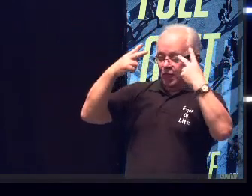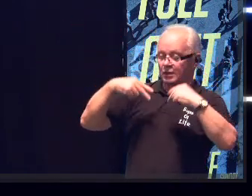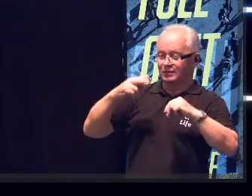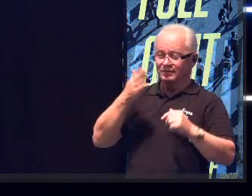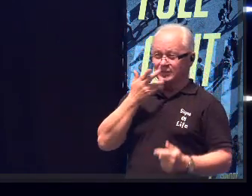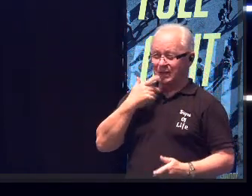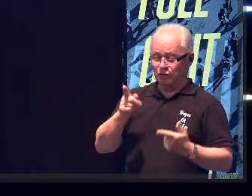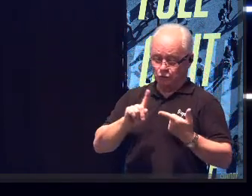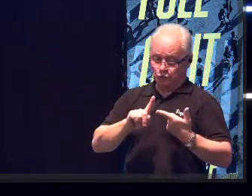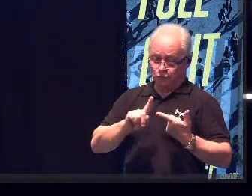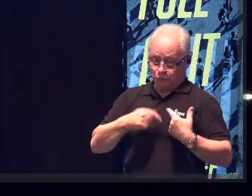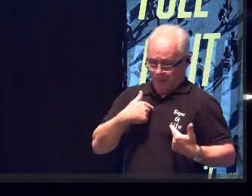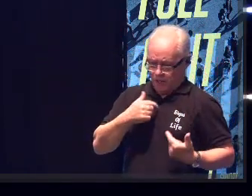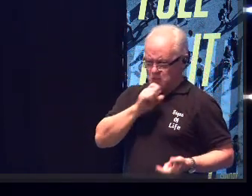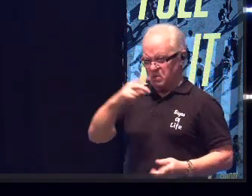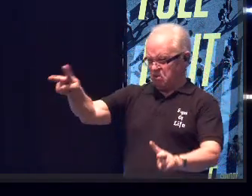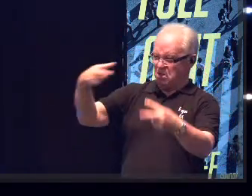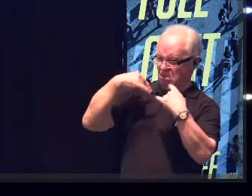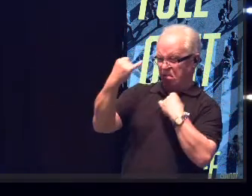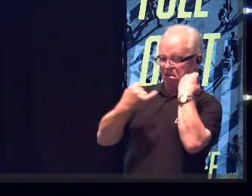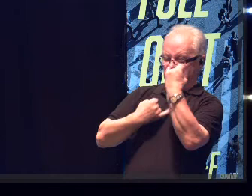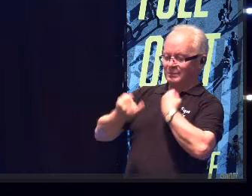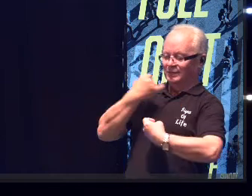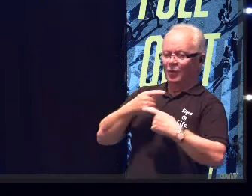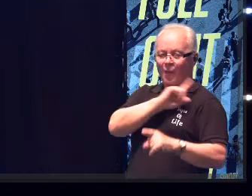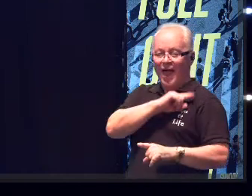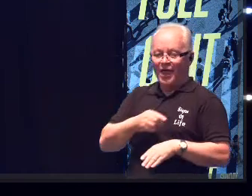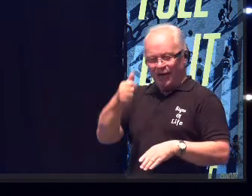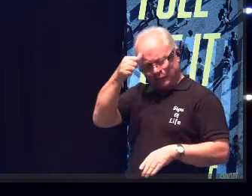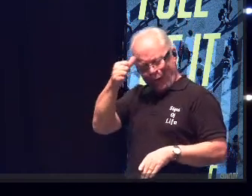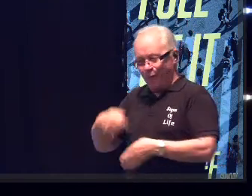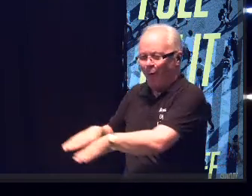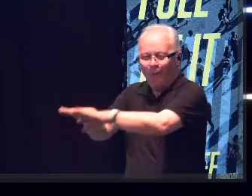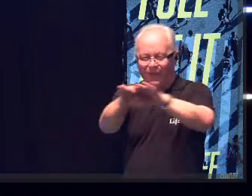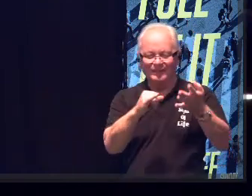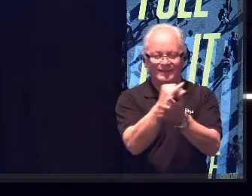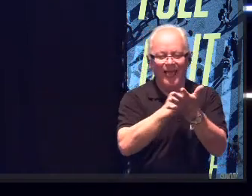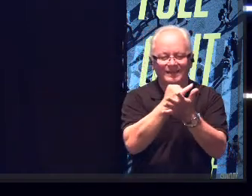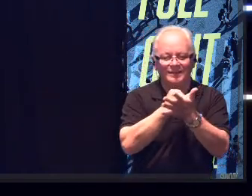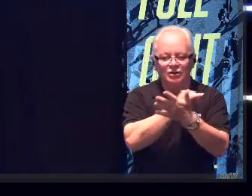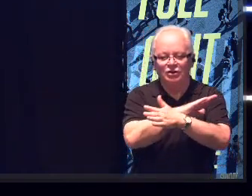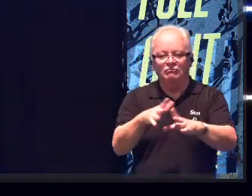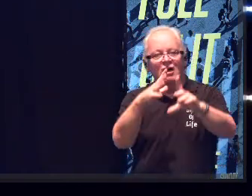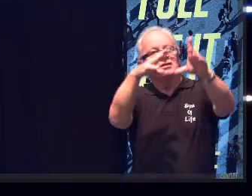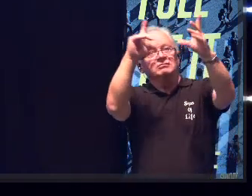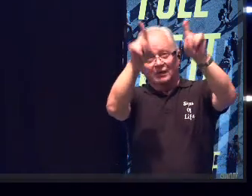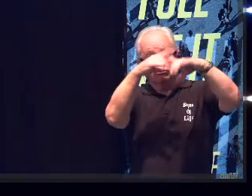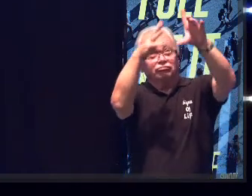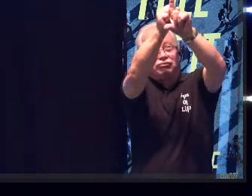It doesn't matter because all have sinned and fallen short of the glory of God.